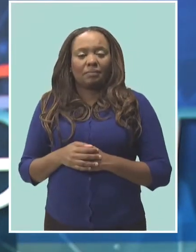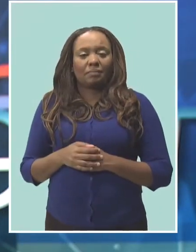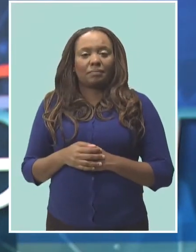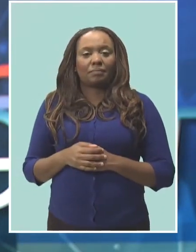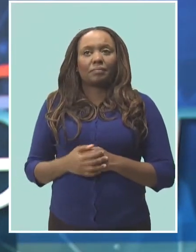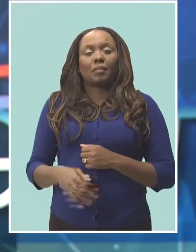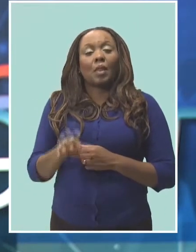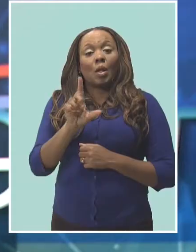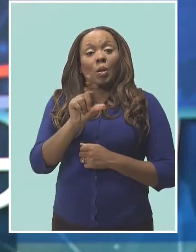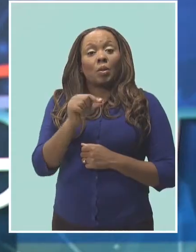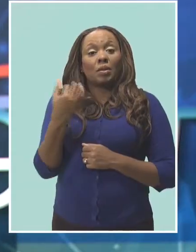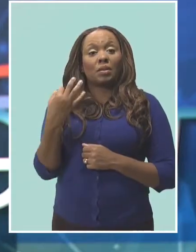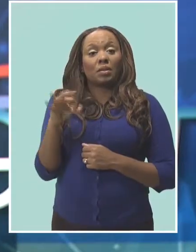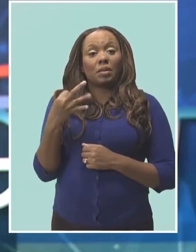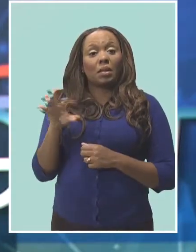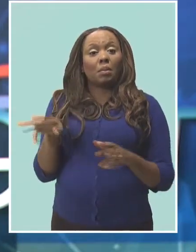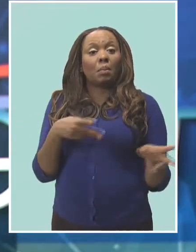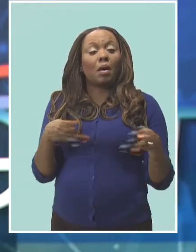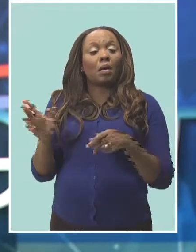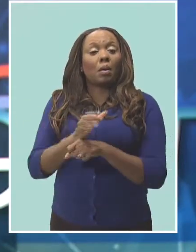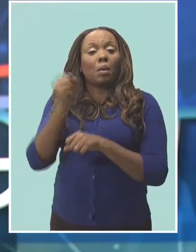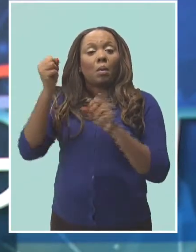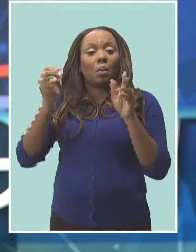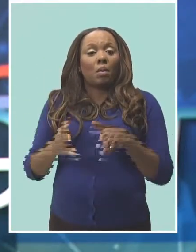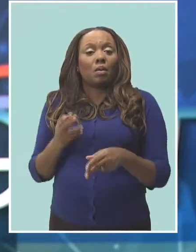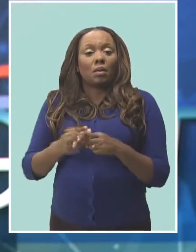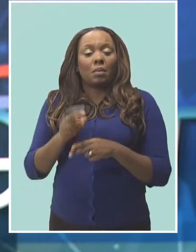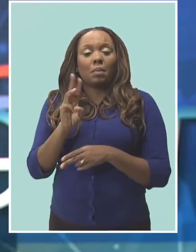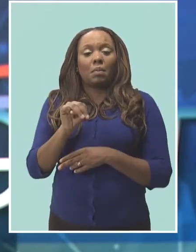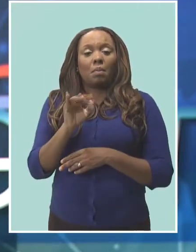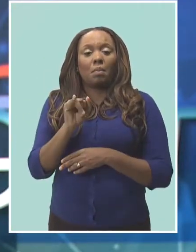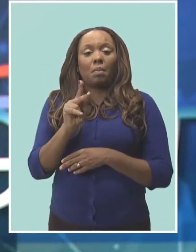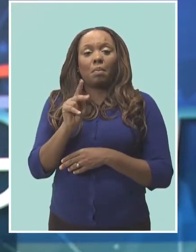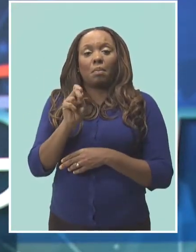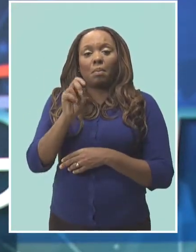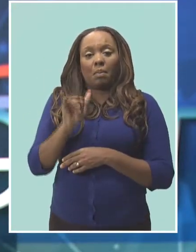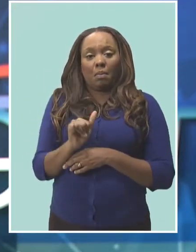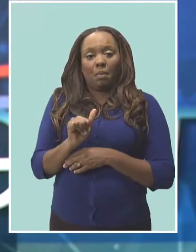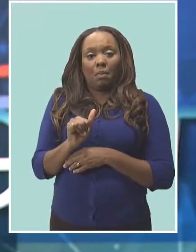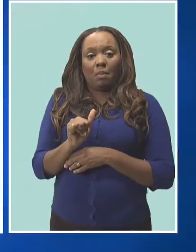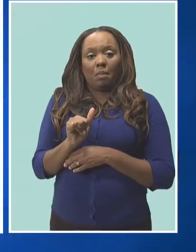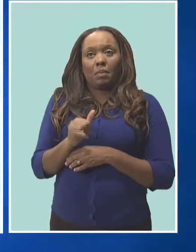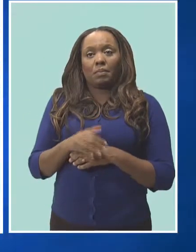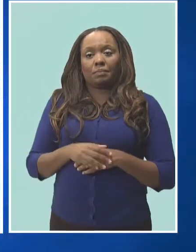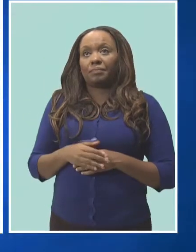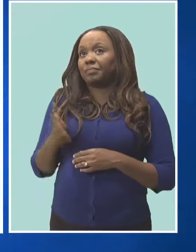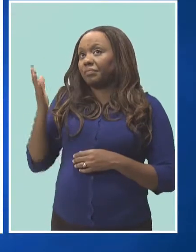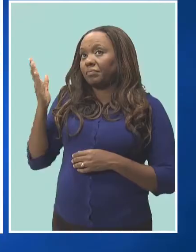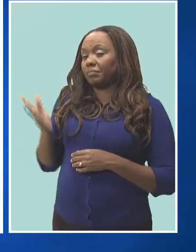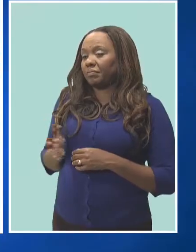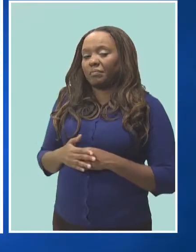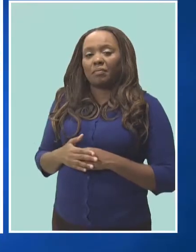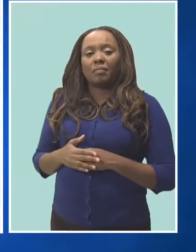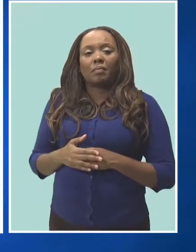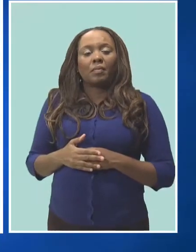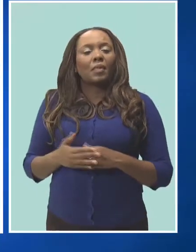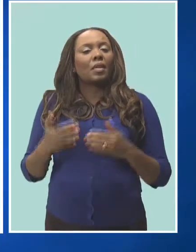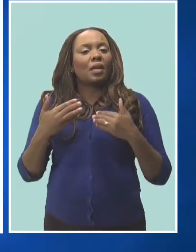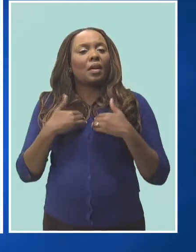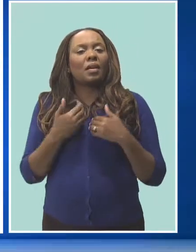monarch Mikey, has been using the platforms for local and international gigs. And I actually did a few virtual